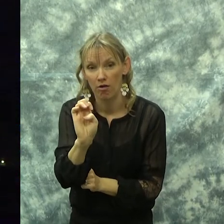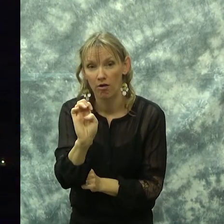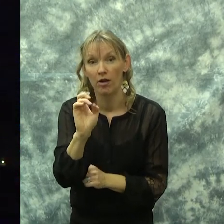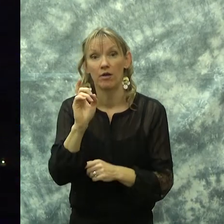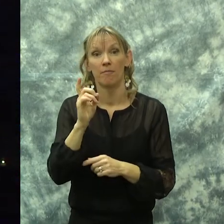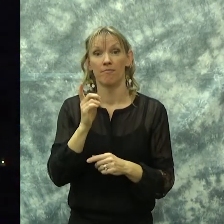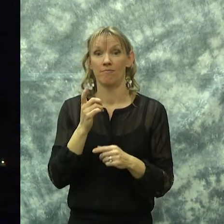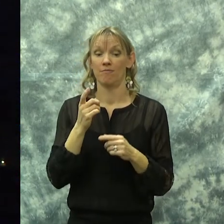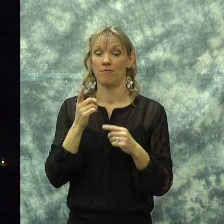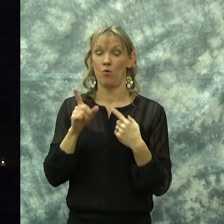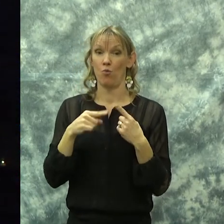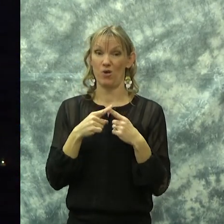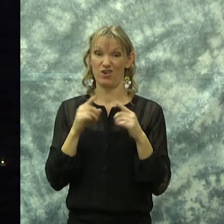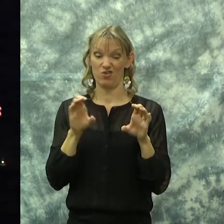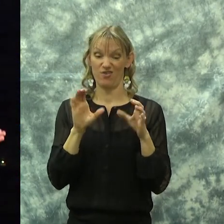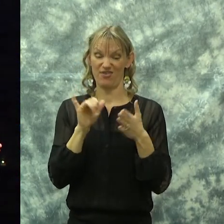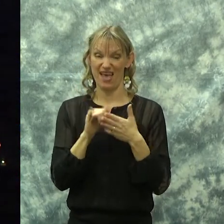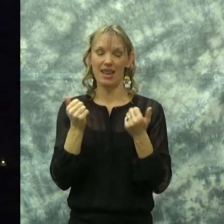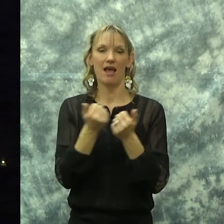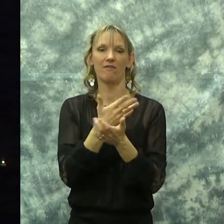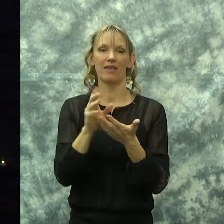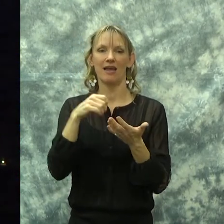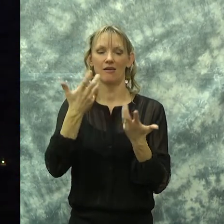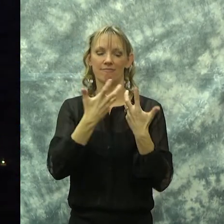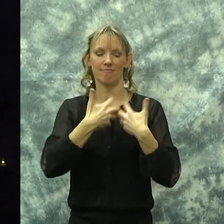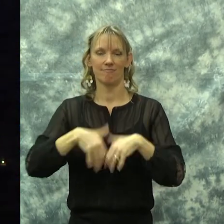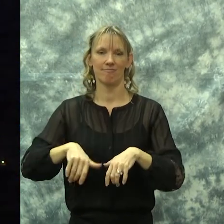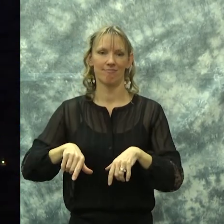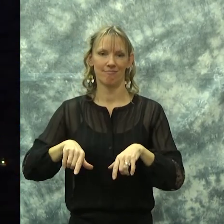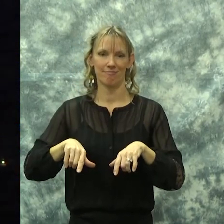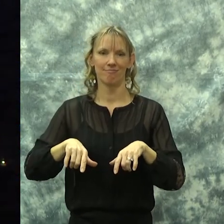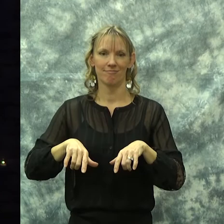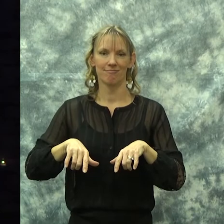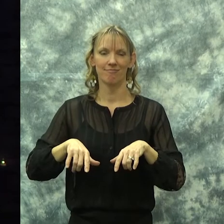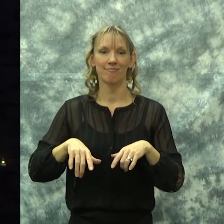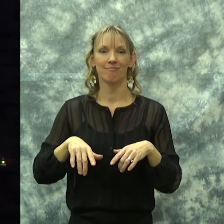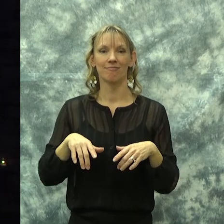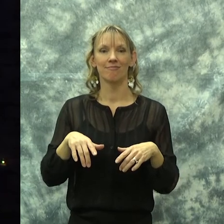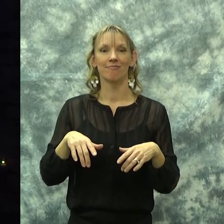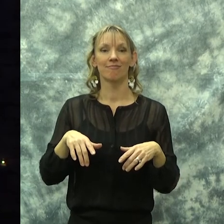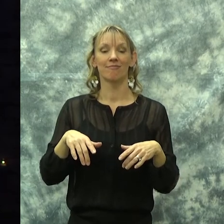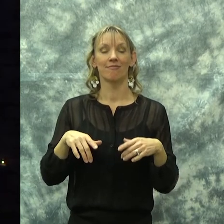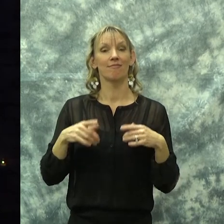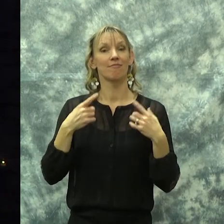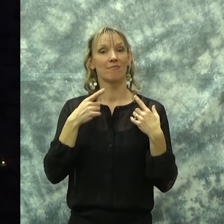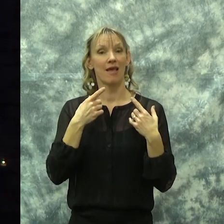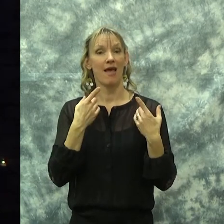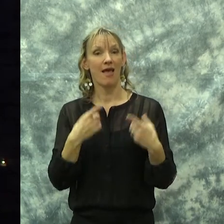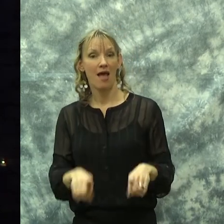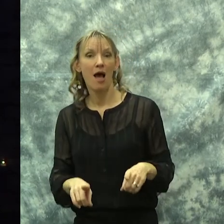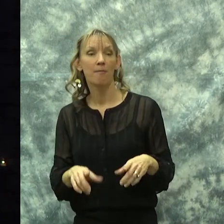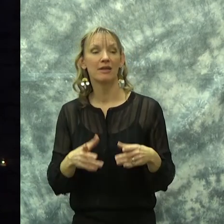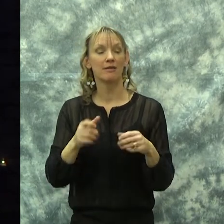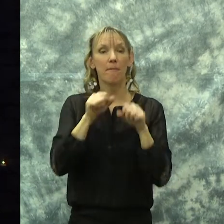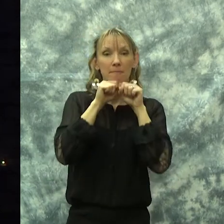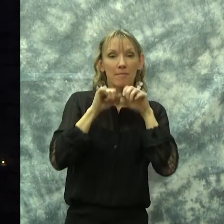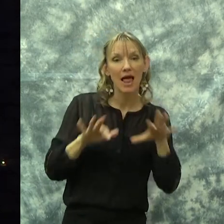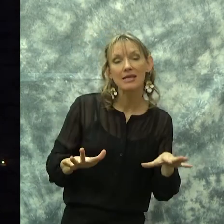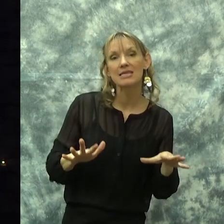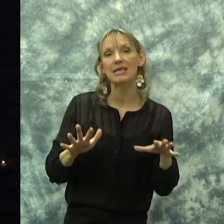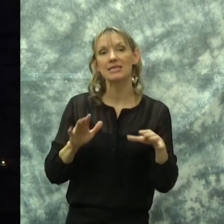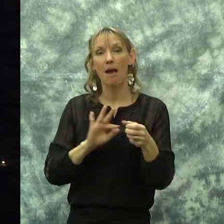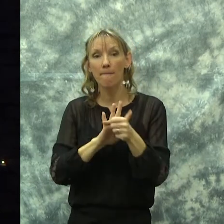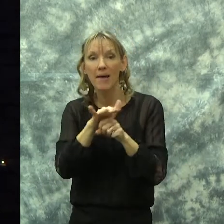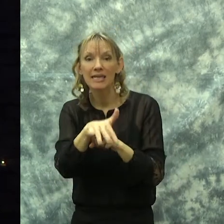when you do that, everything else falls into line. The byproduct of that is the blessings and the abundance and